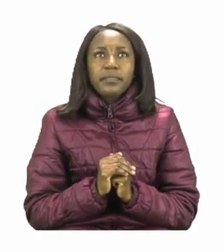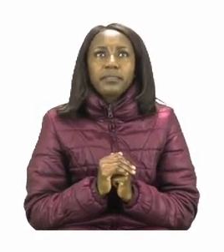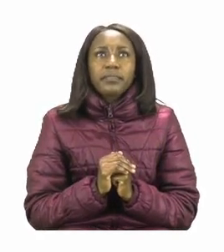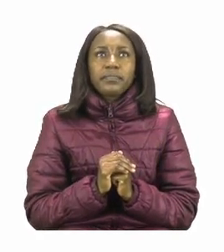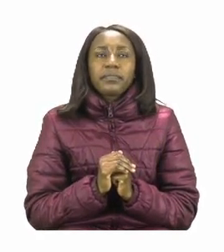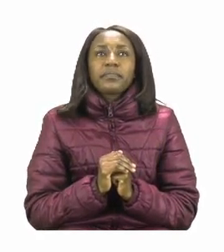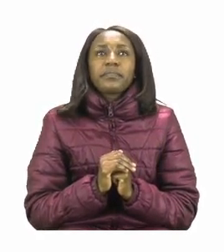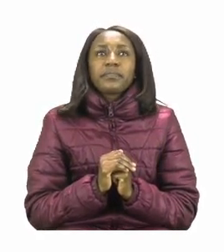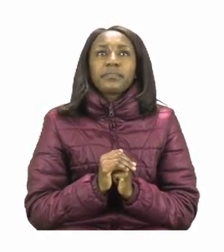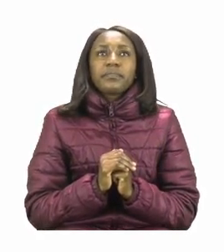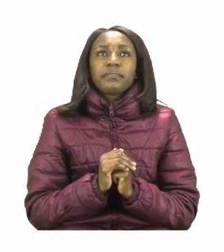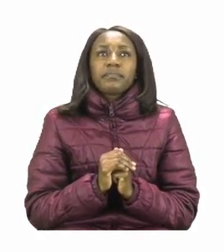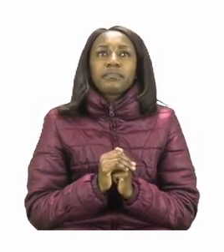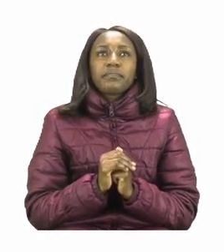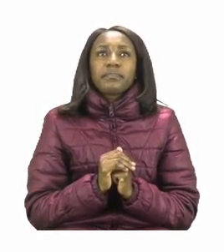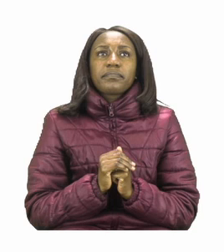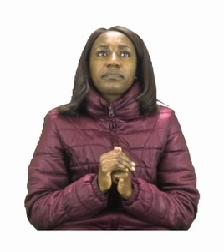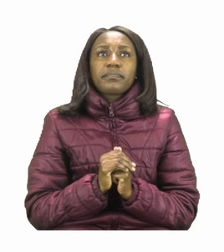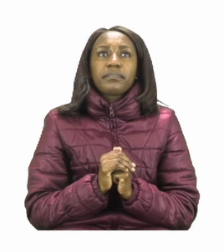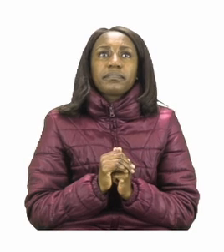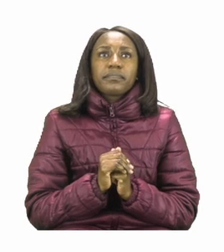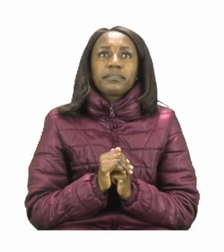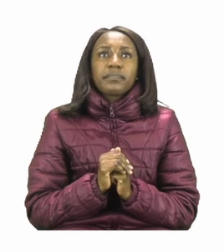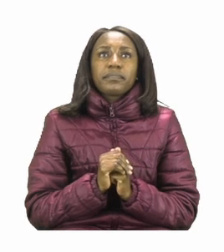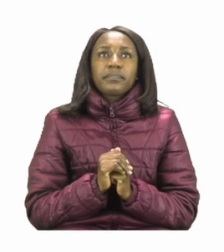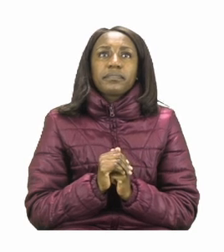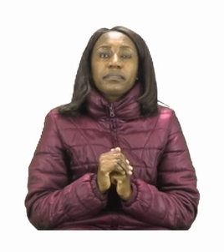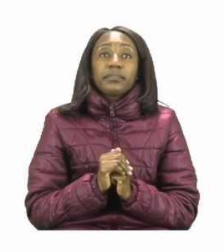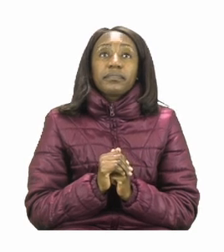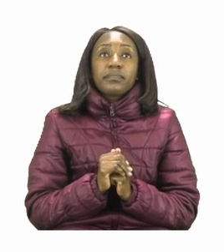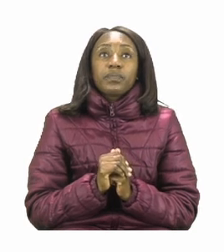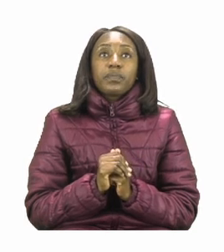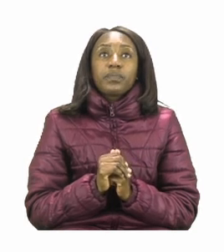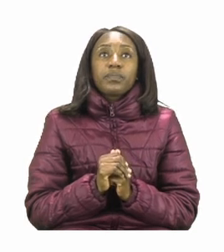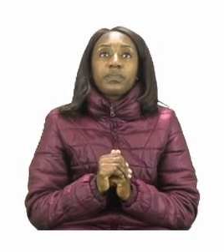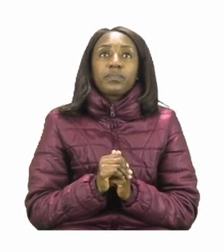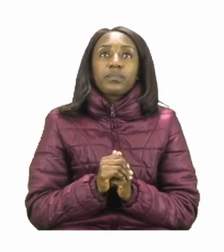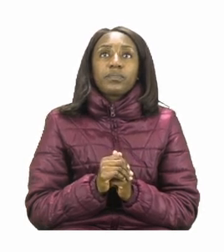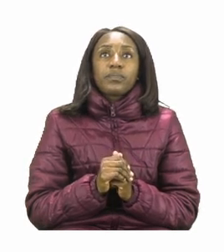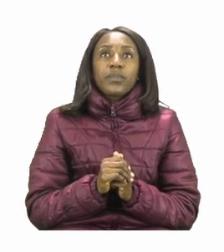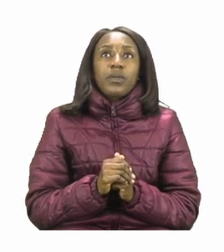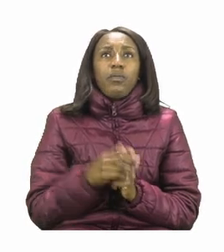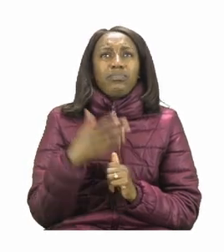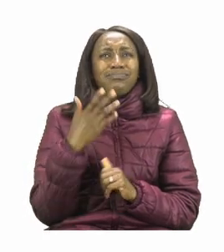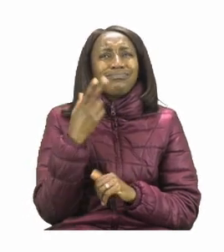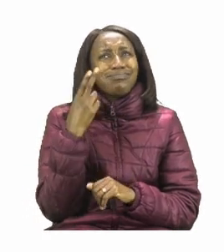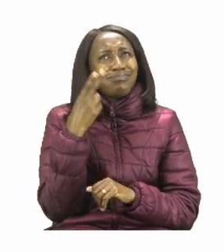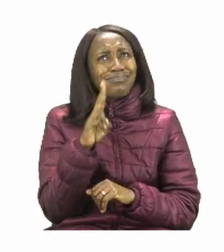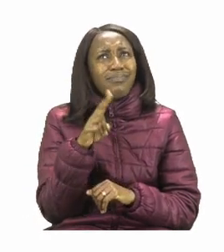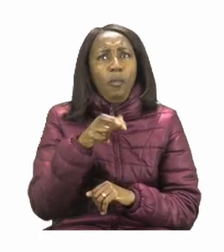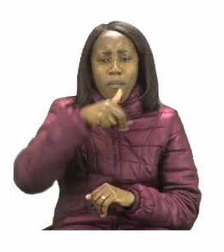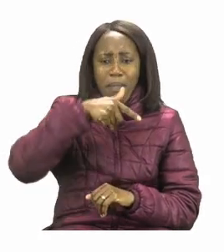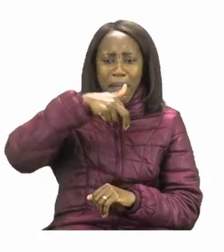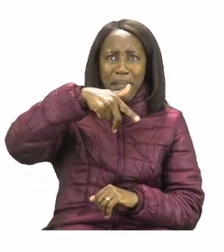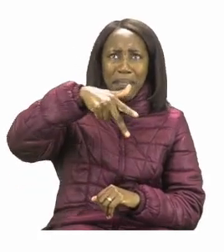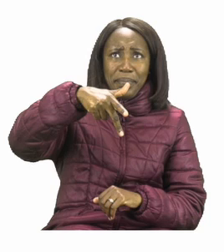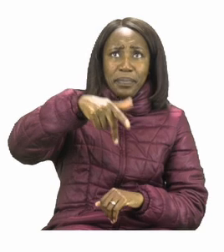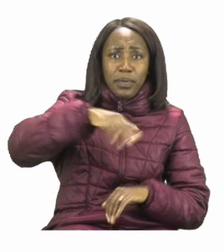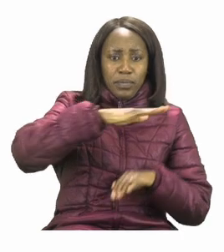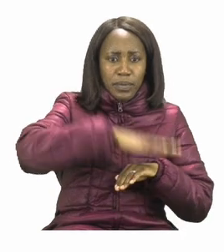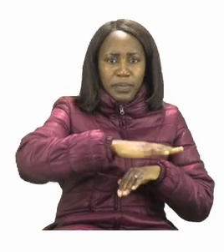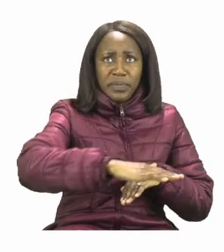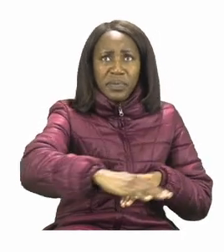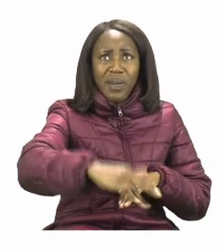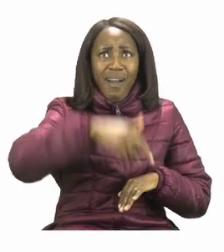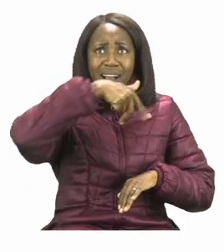near or in water. Never run down the stairs with